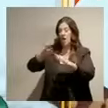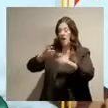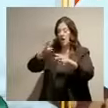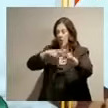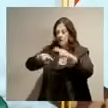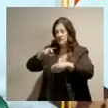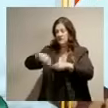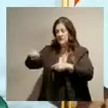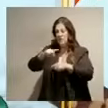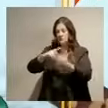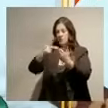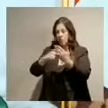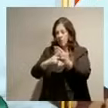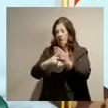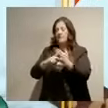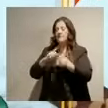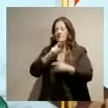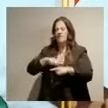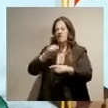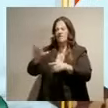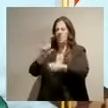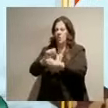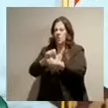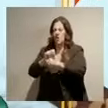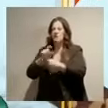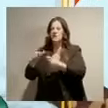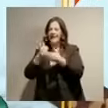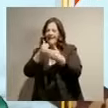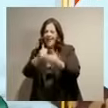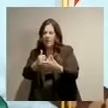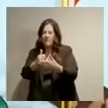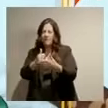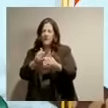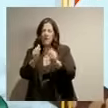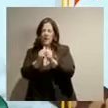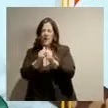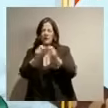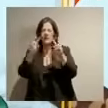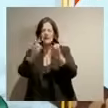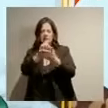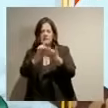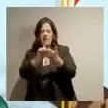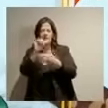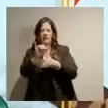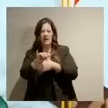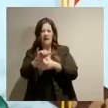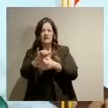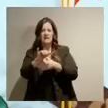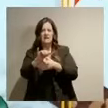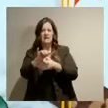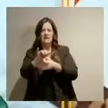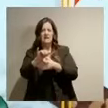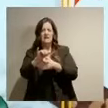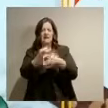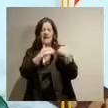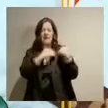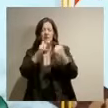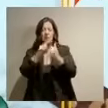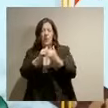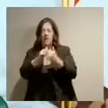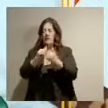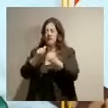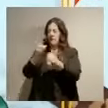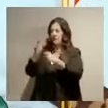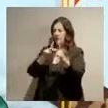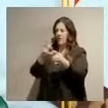to connect a homeless component into that accountability framework, which I think is deeply